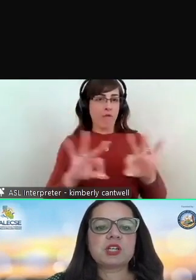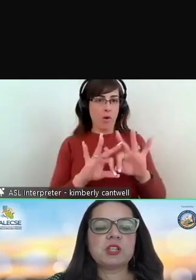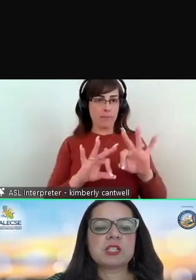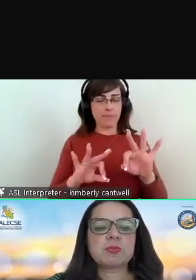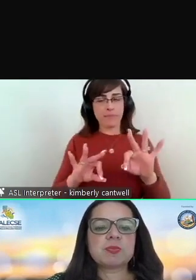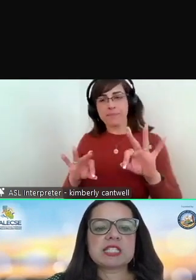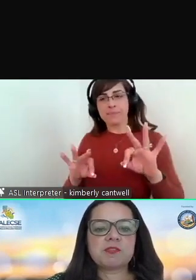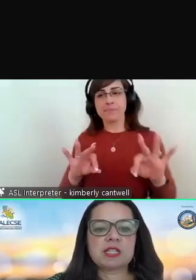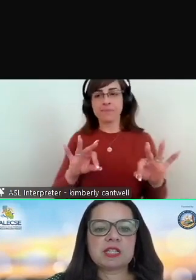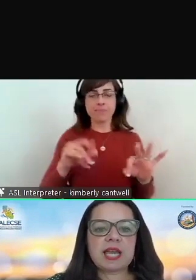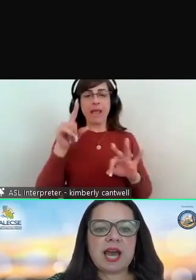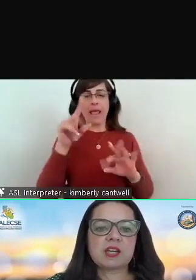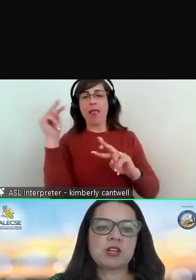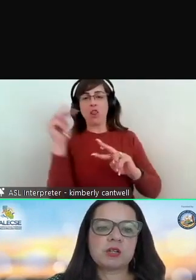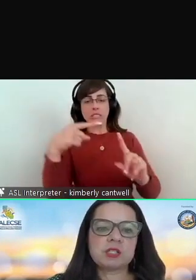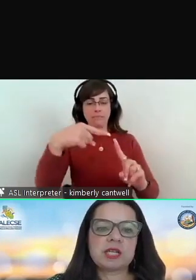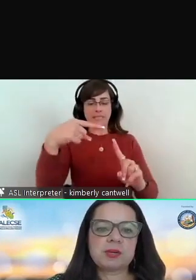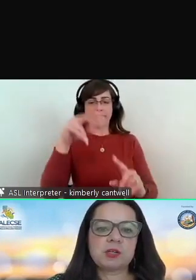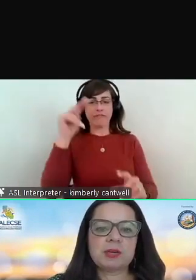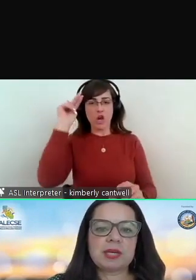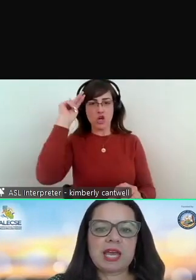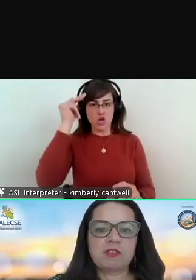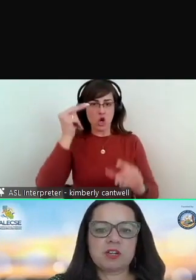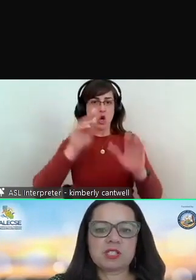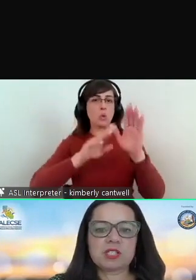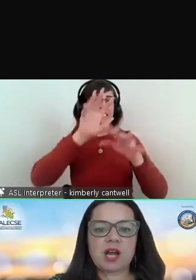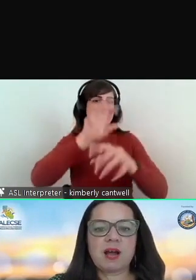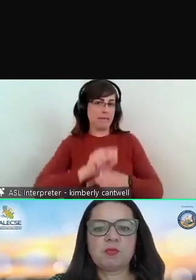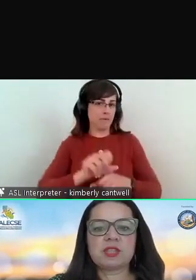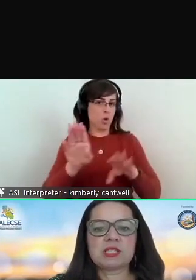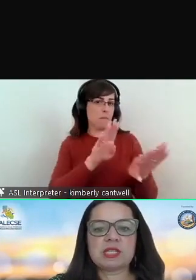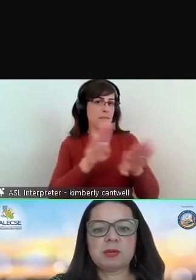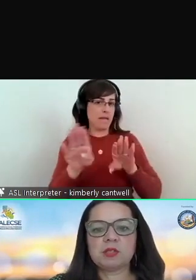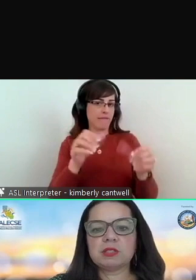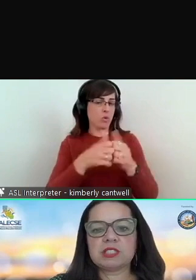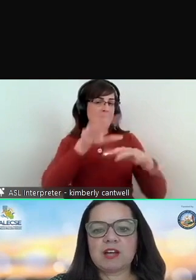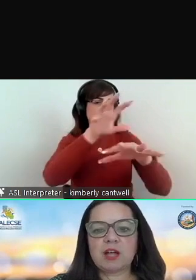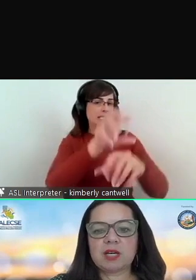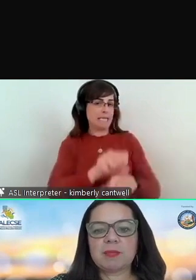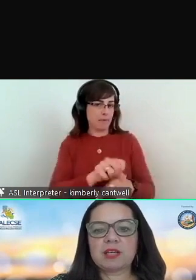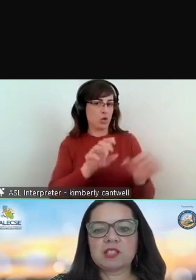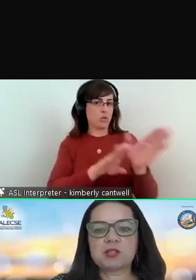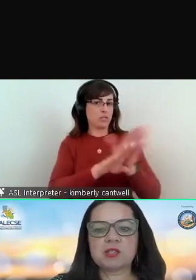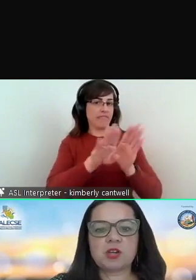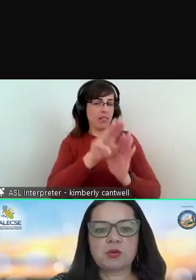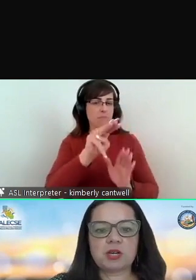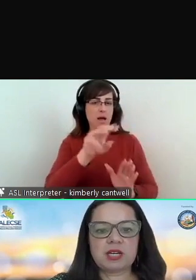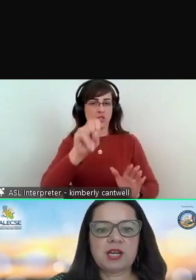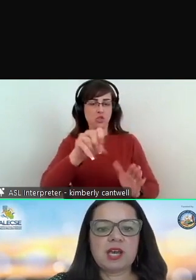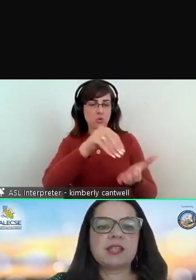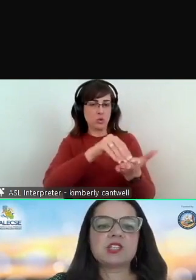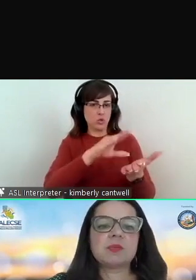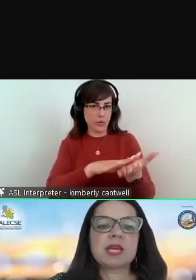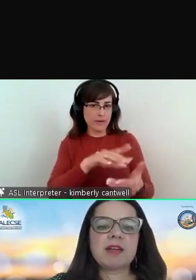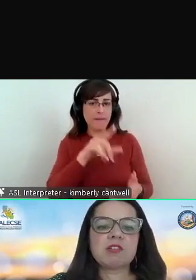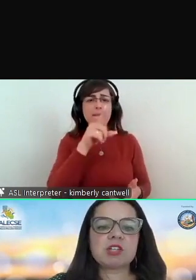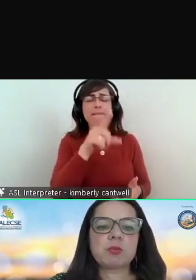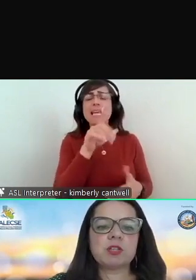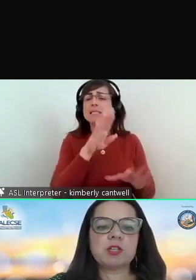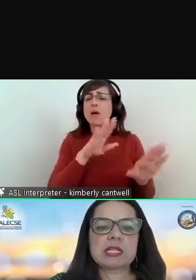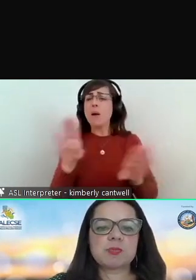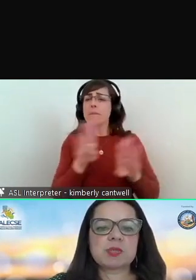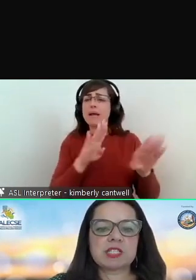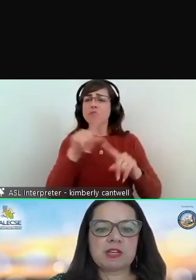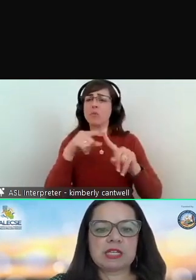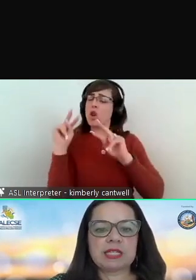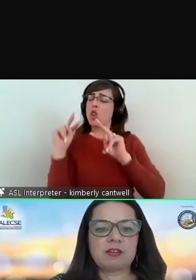which looks specifically at neurotypical behaviors with the typical developmental milestones noted. These are behaviors when we're